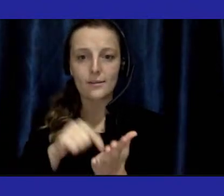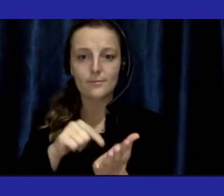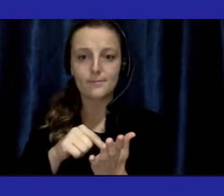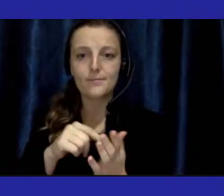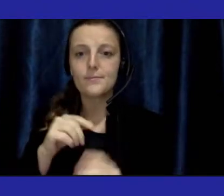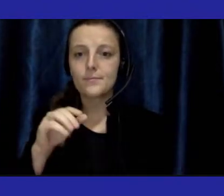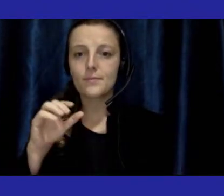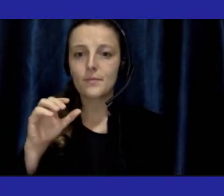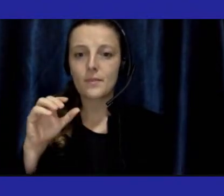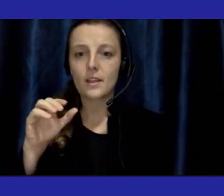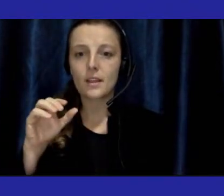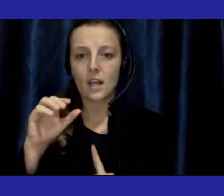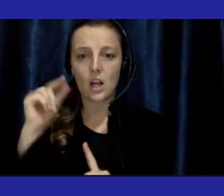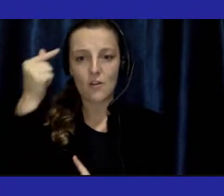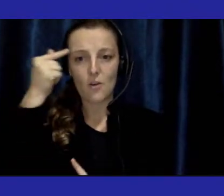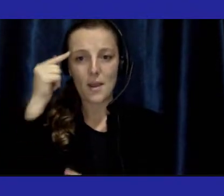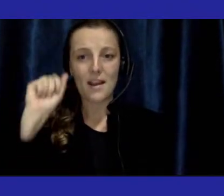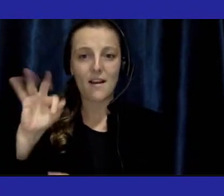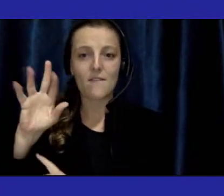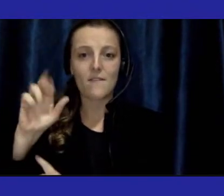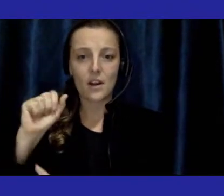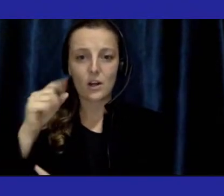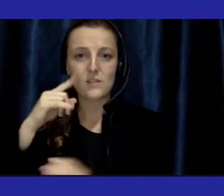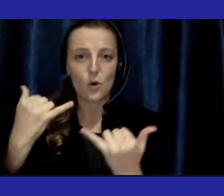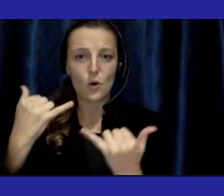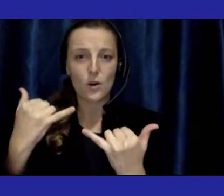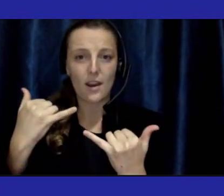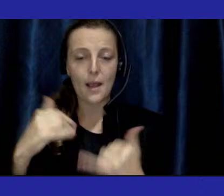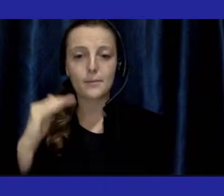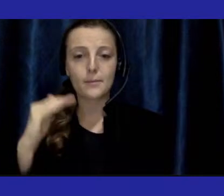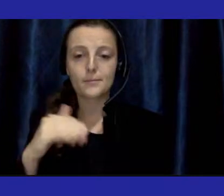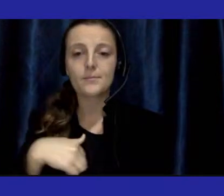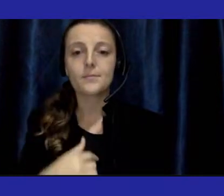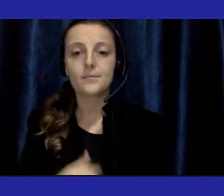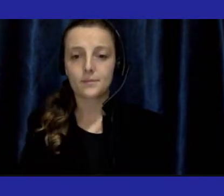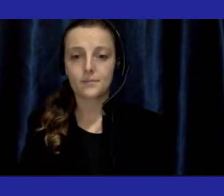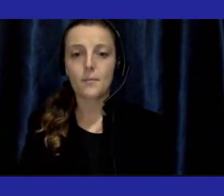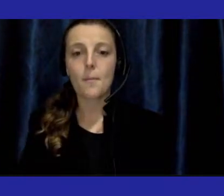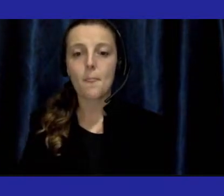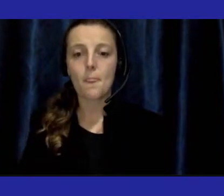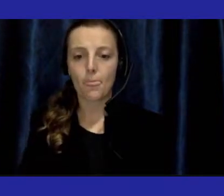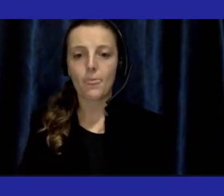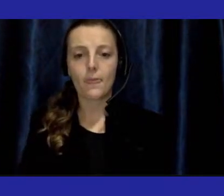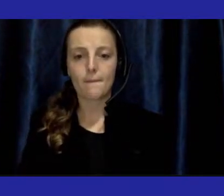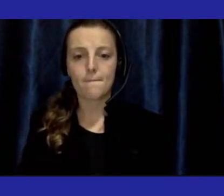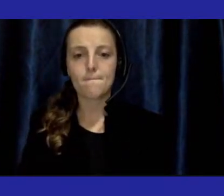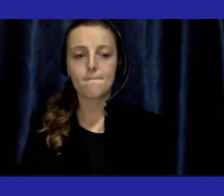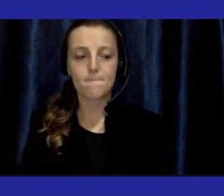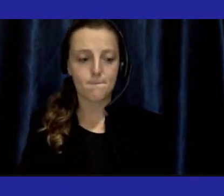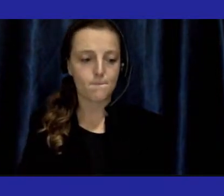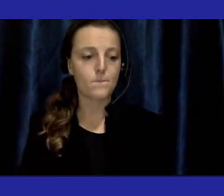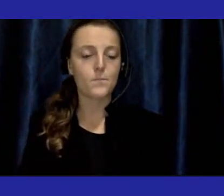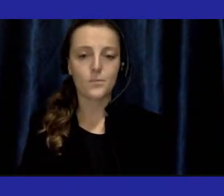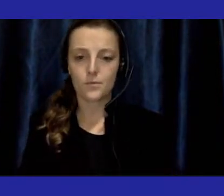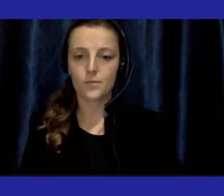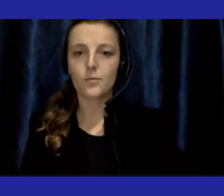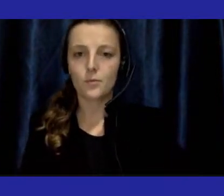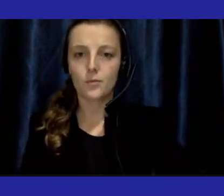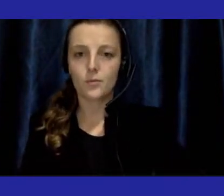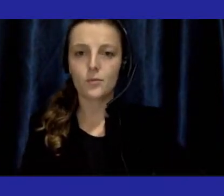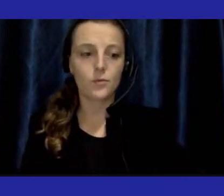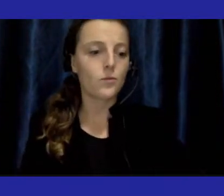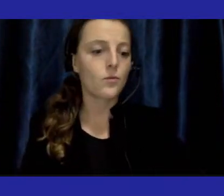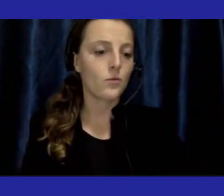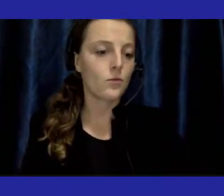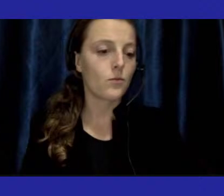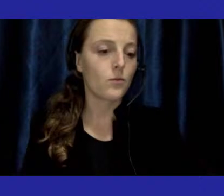filling in for Deb Brown is Laura Atlas, who will be going over the state of Federal. Thank you. Good to meet everybody